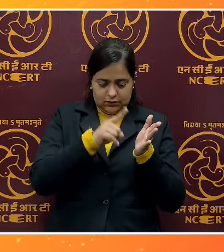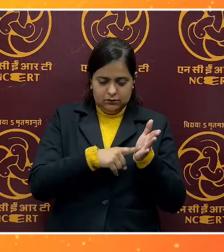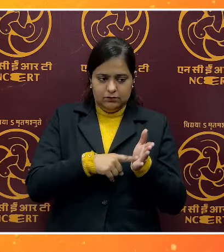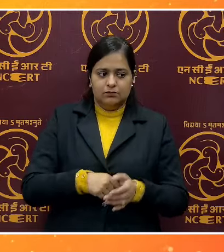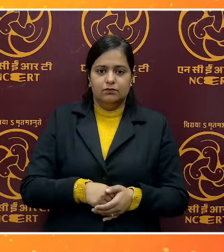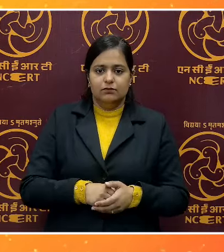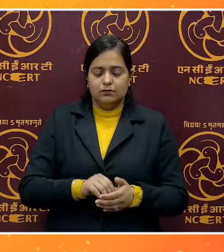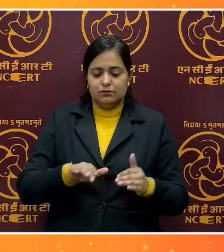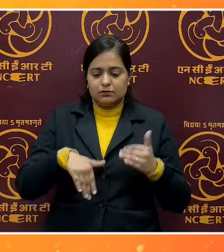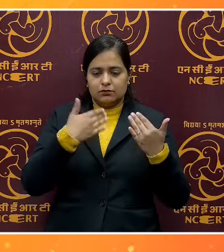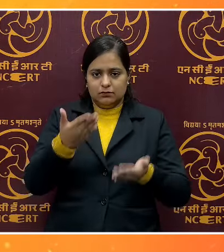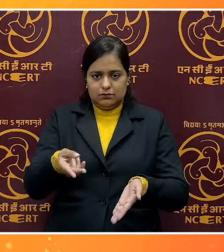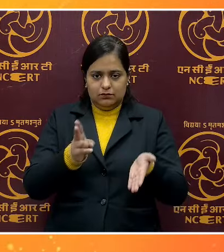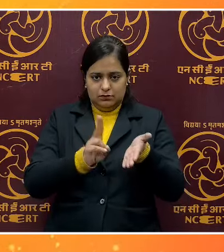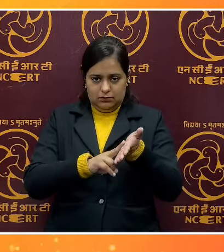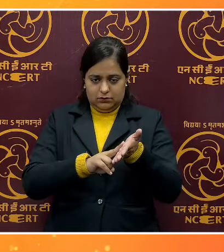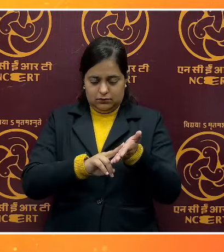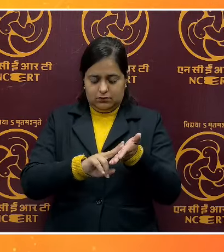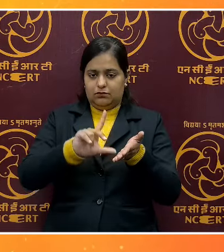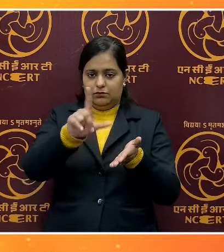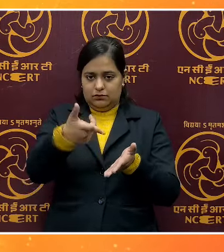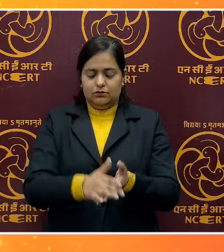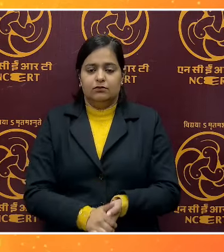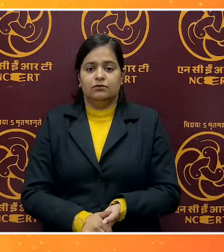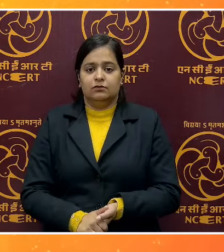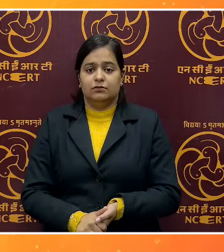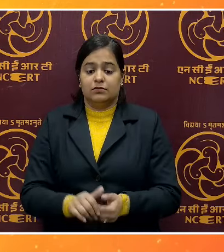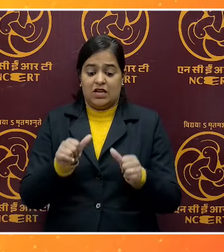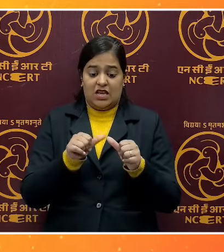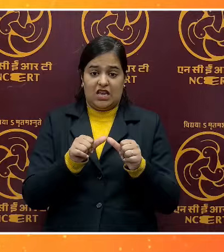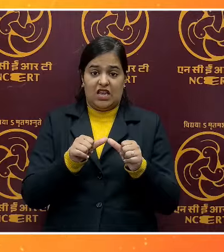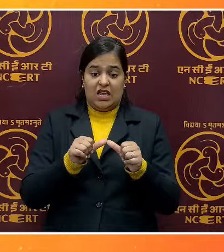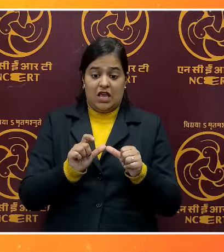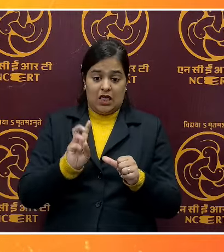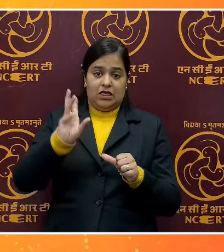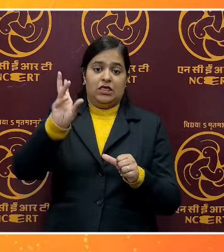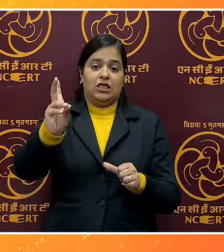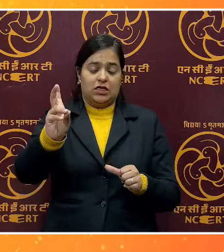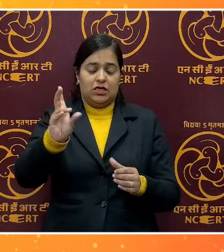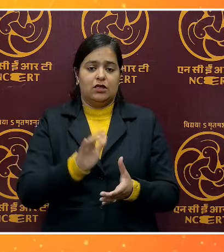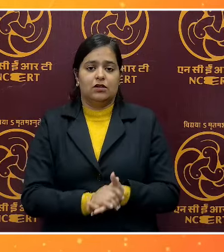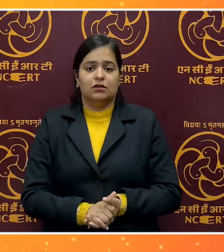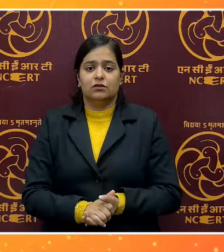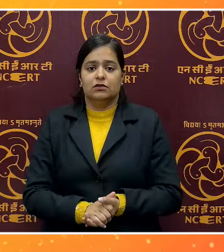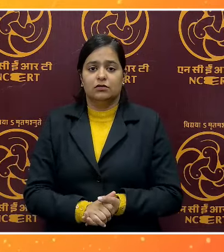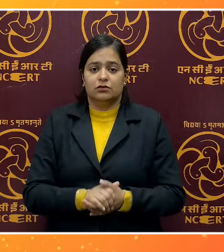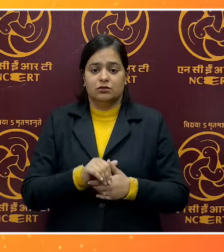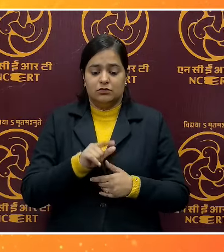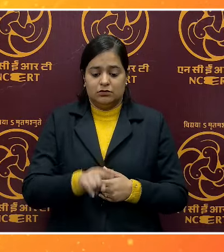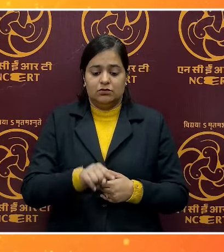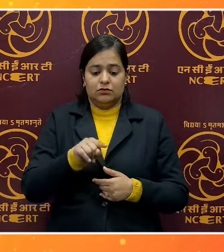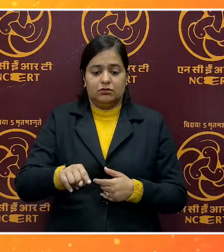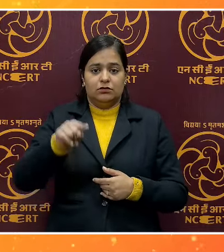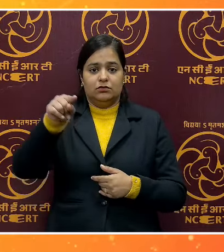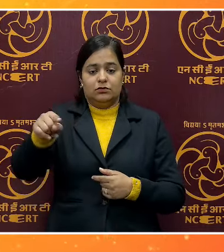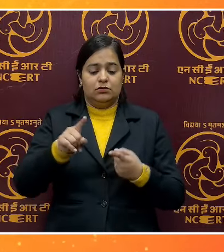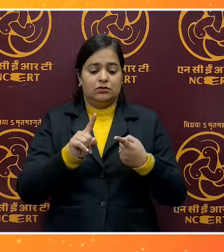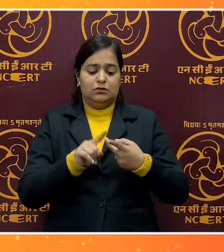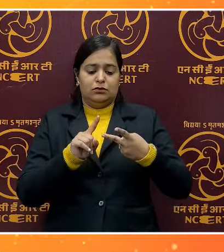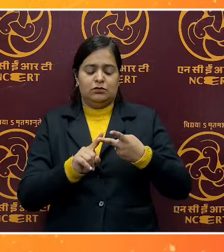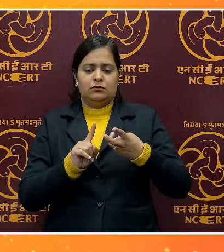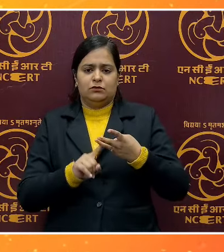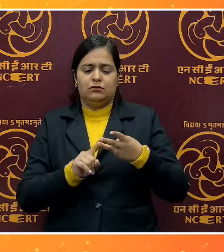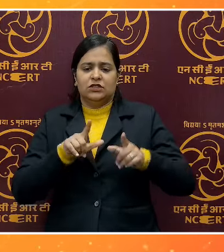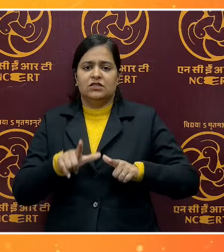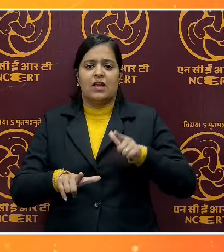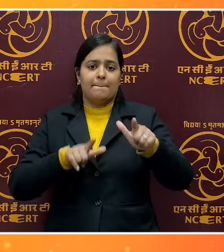And NH3 present 3 ligands, aqua present 3 ligands. So, it will be written dry. We are